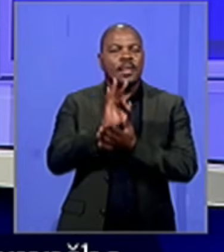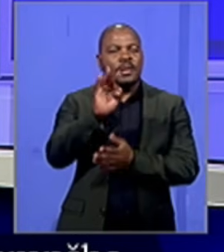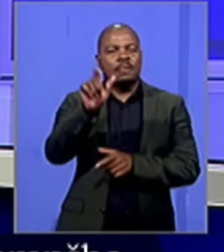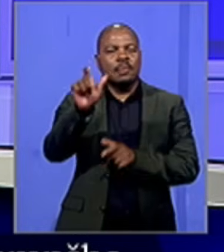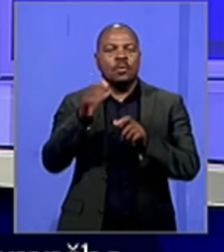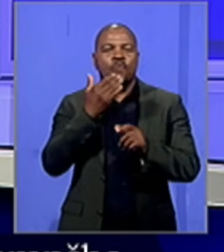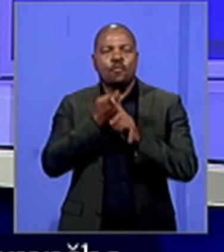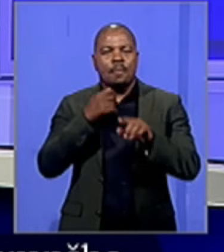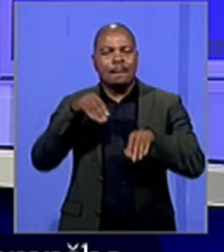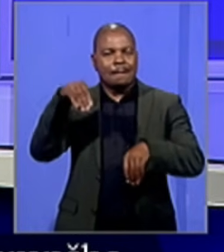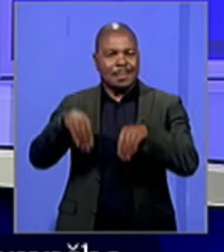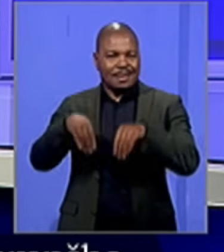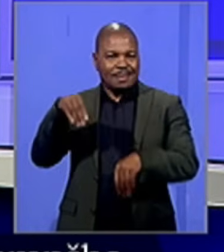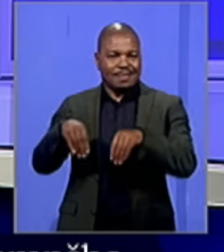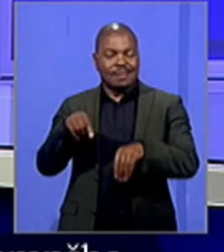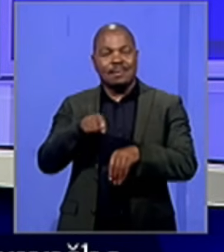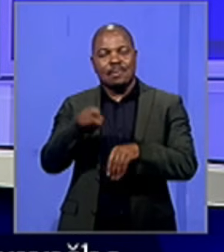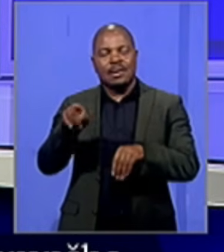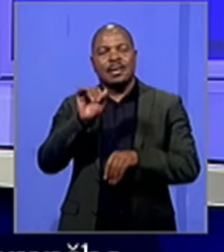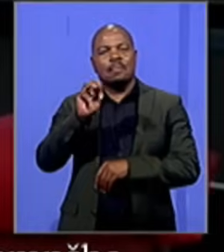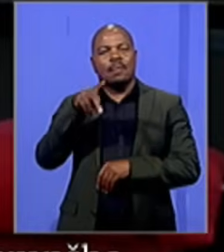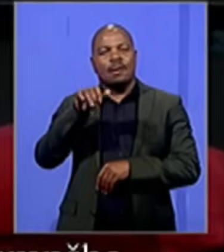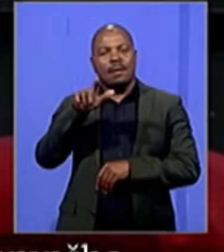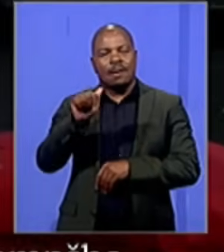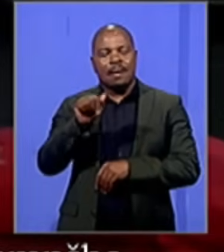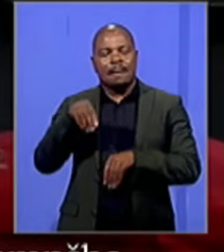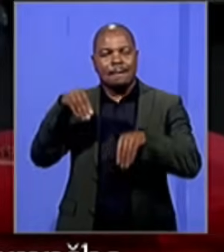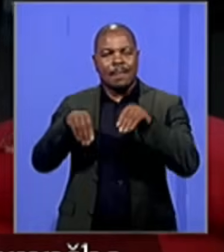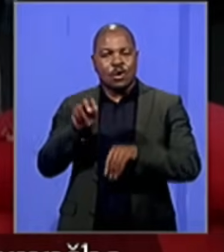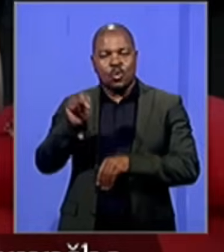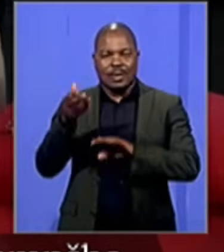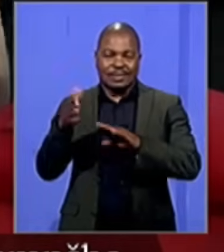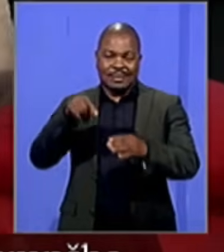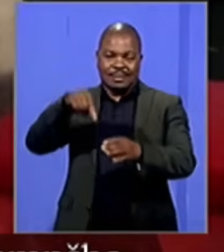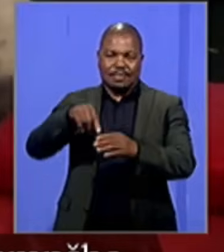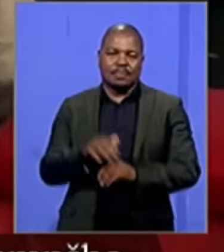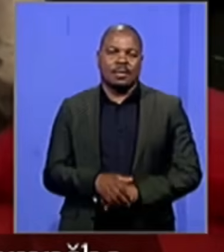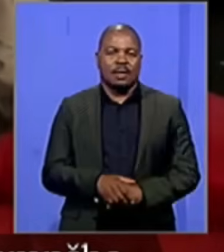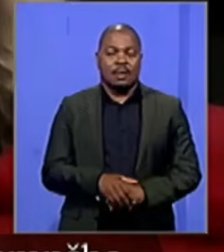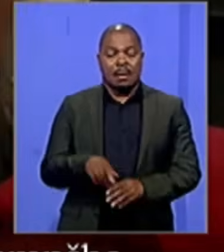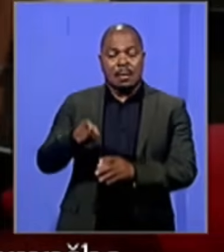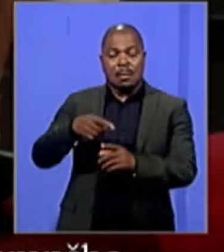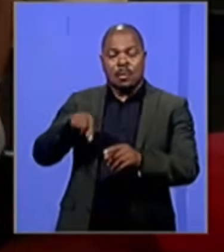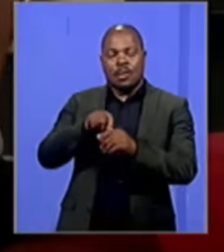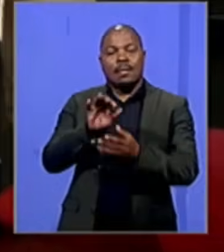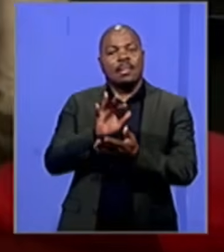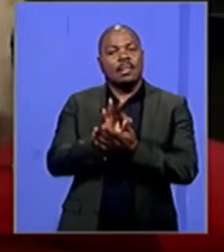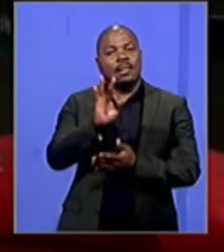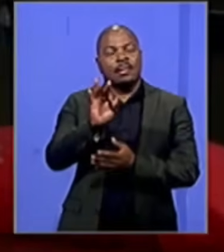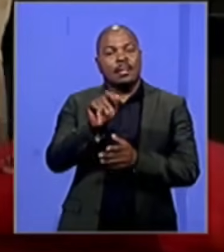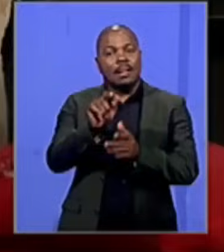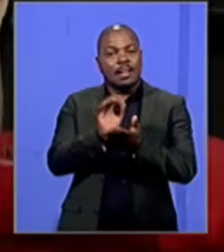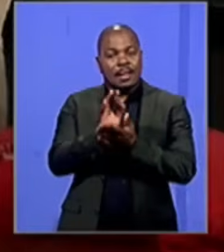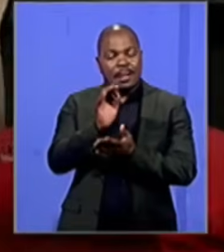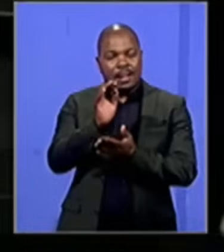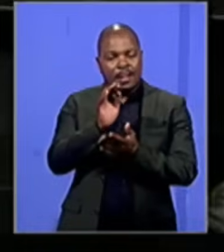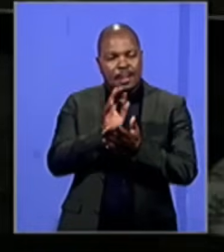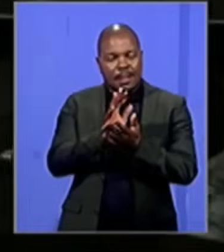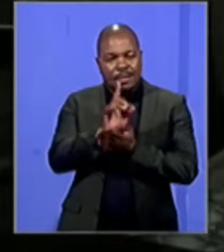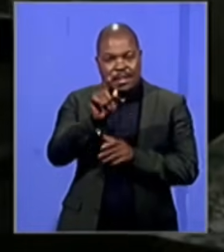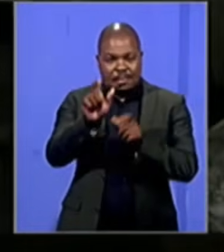13 ba moepo wa Impala ka Rustenburg North West. Borameepo bao ba 11 ba magareng ga bao